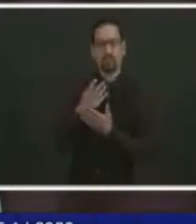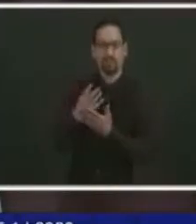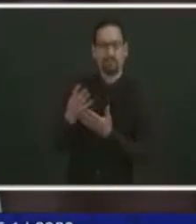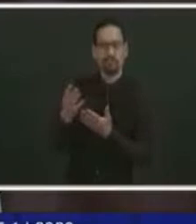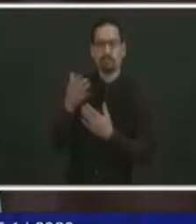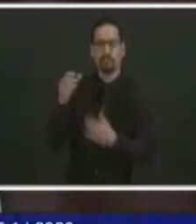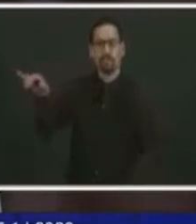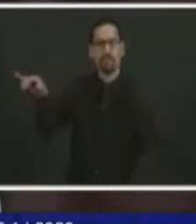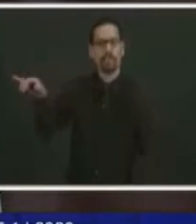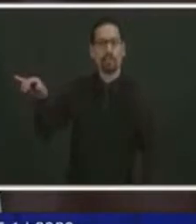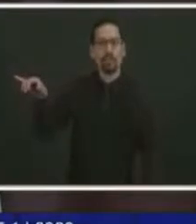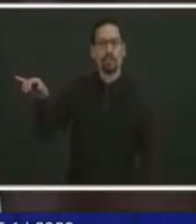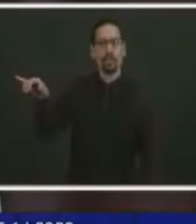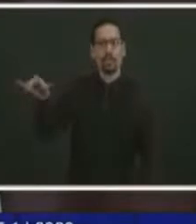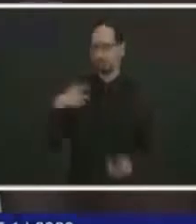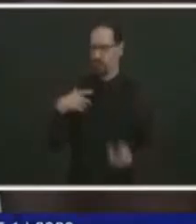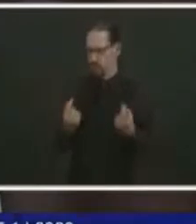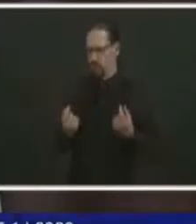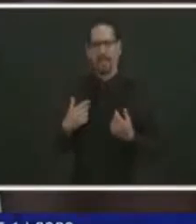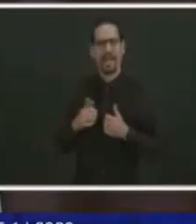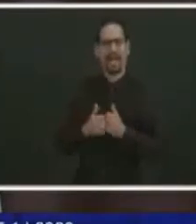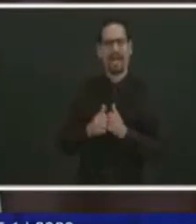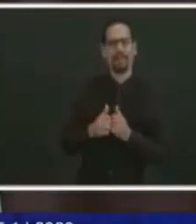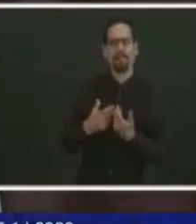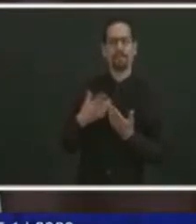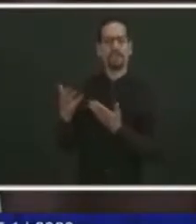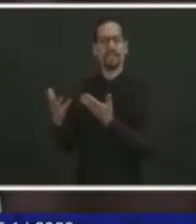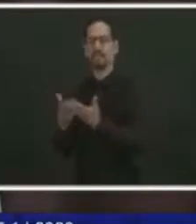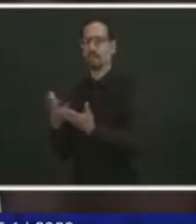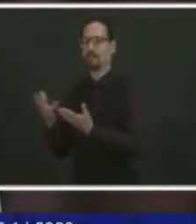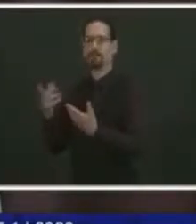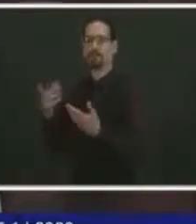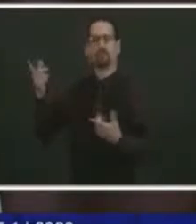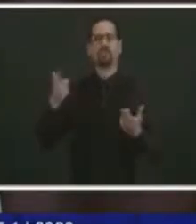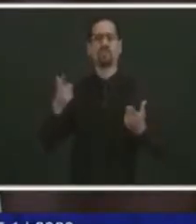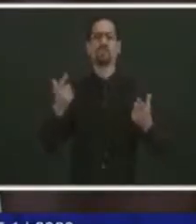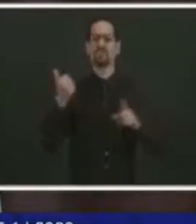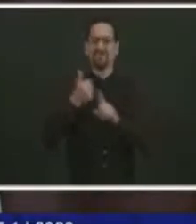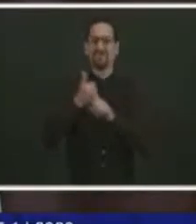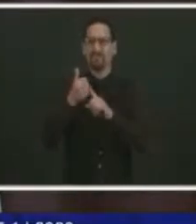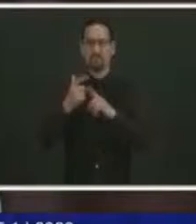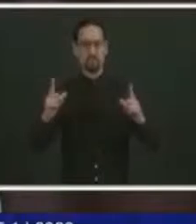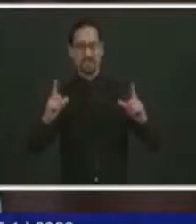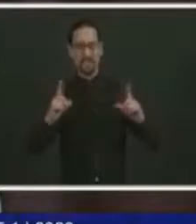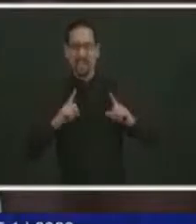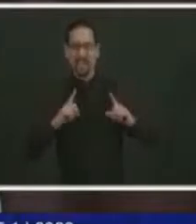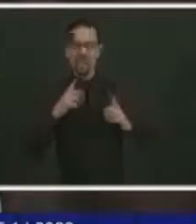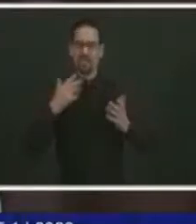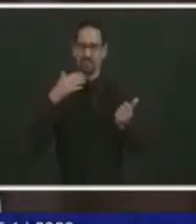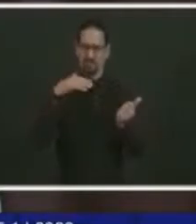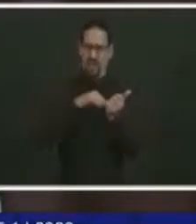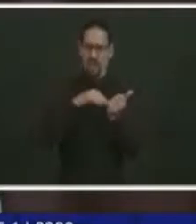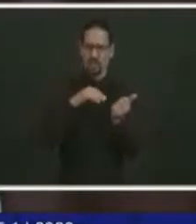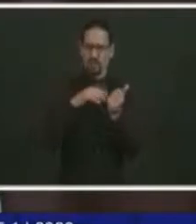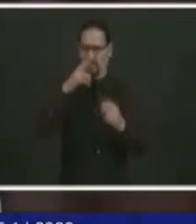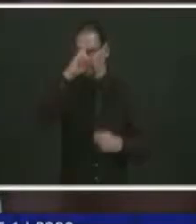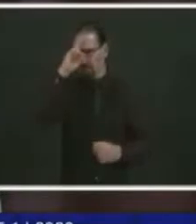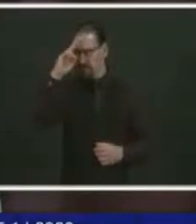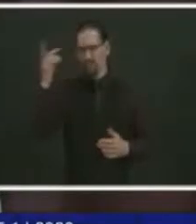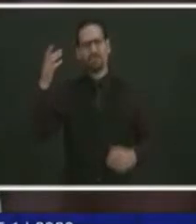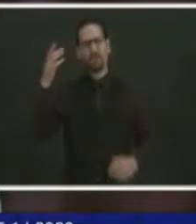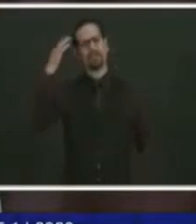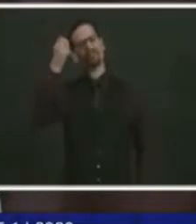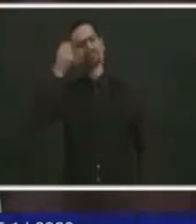But as a retired director of nursing, she understands the importance of this approach in keeping her